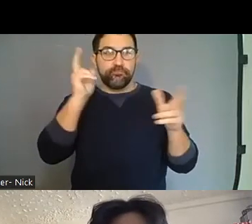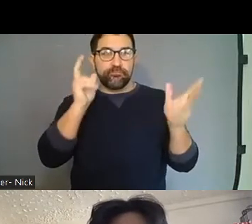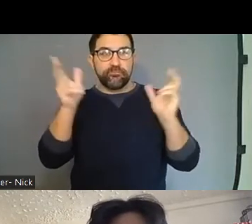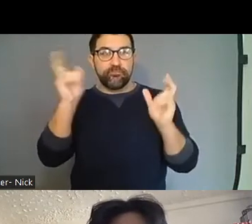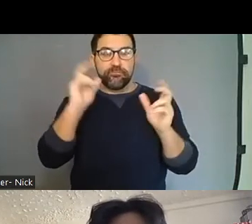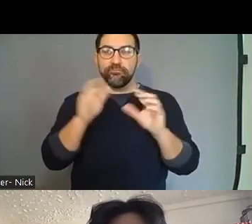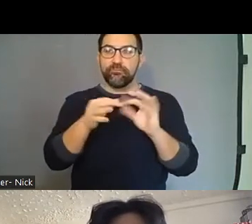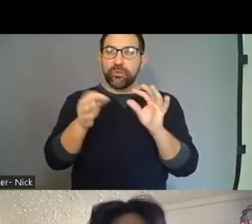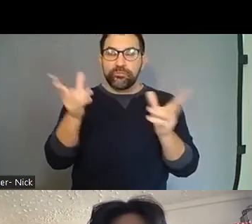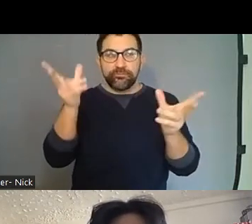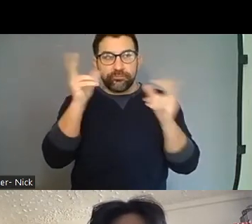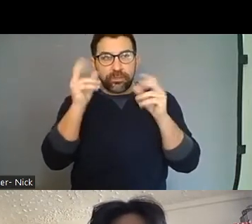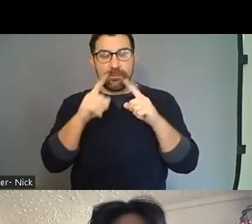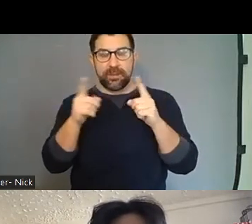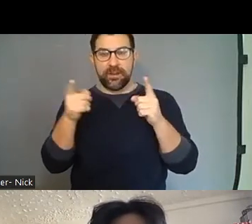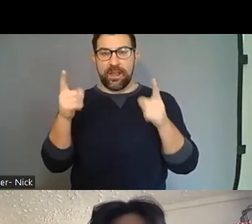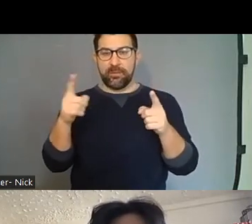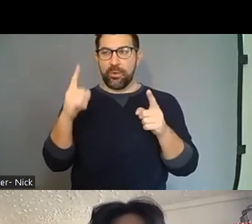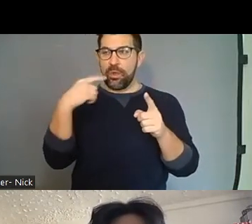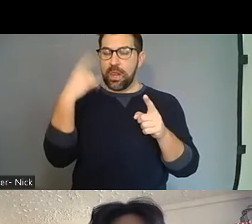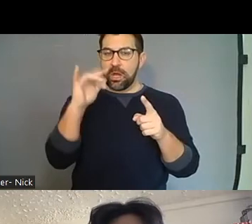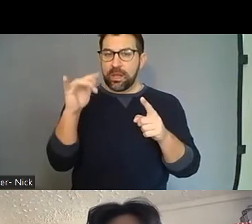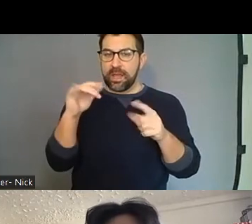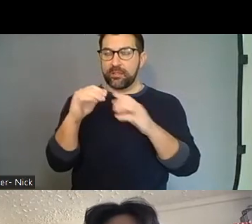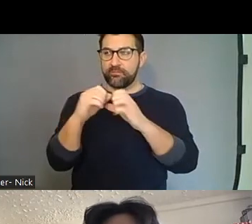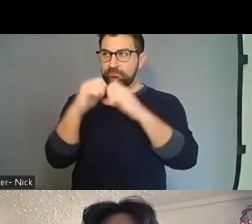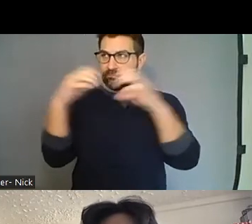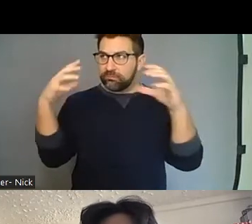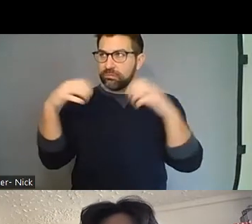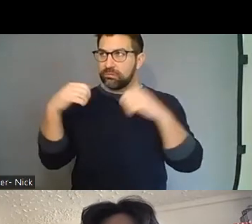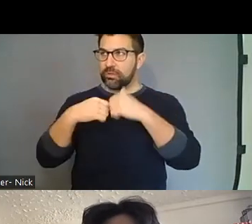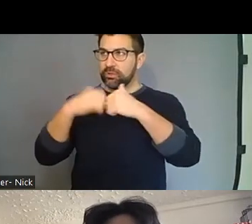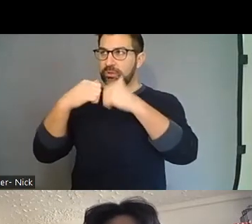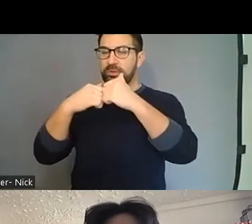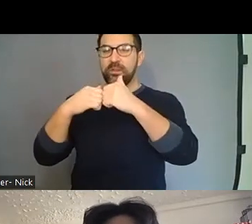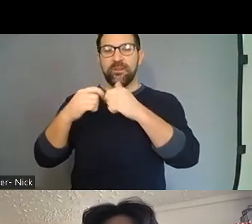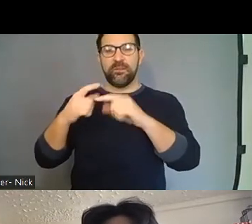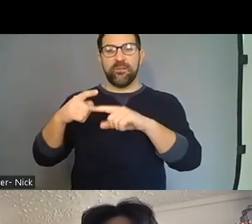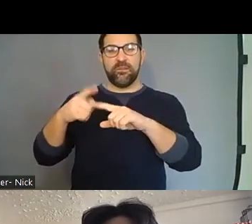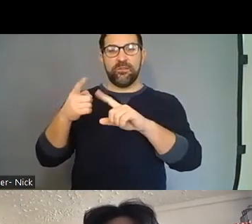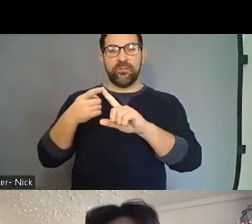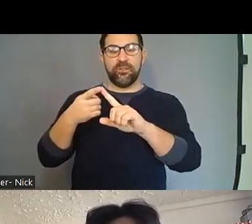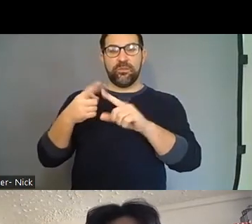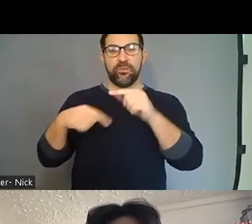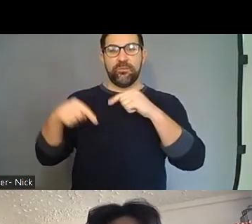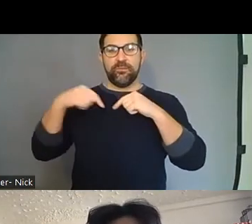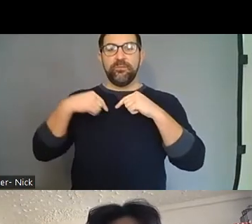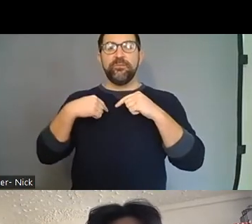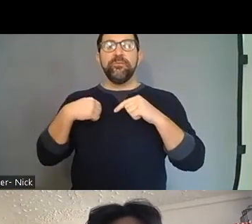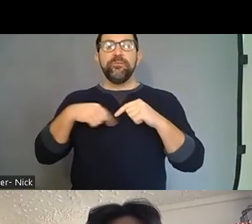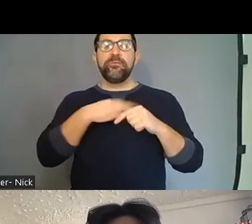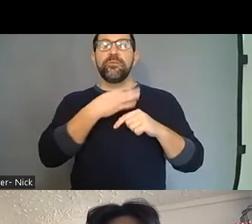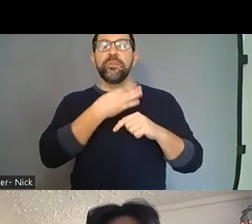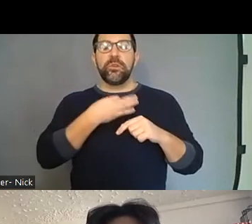but what does that look like structurally? And I think before we circle back to that, we're really curious